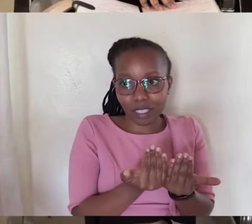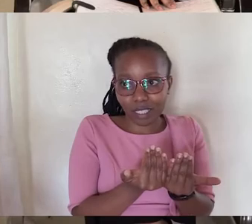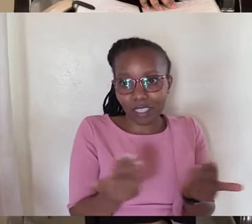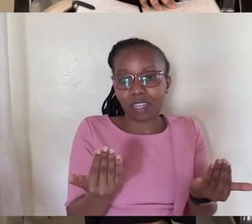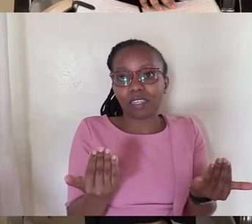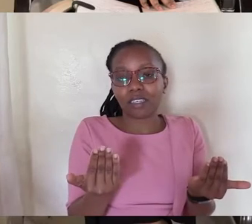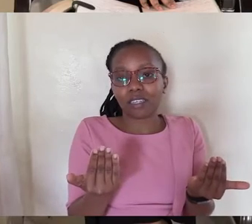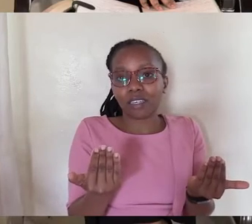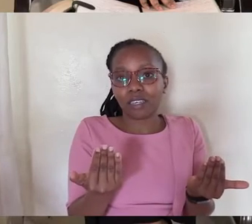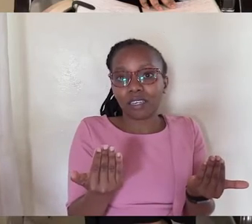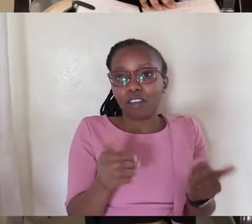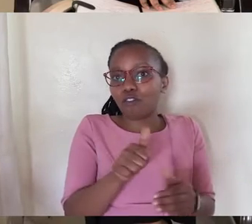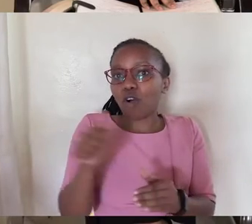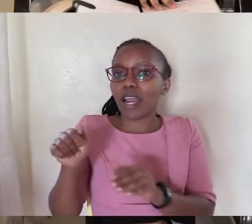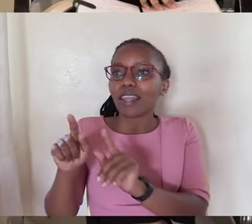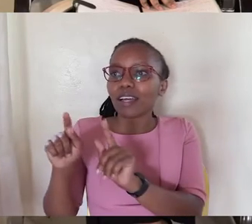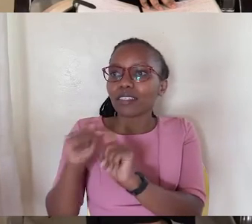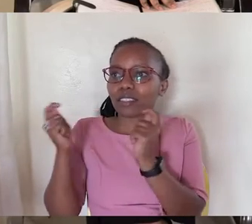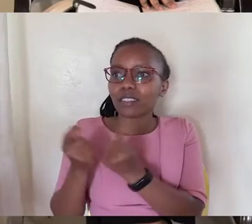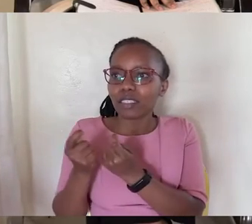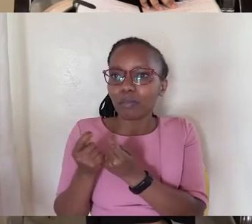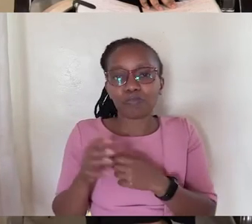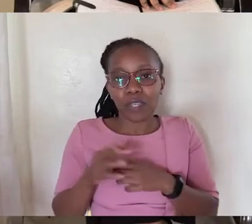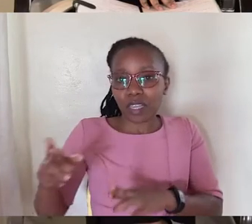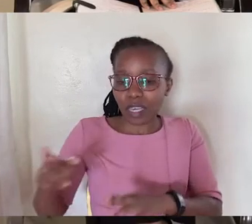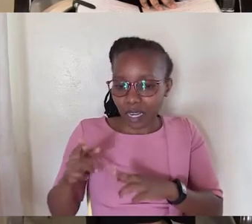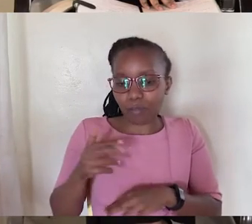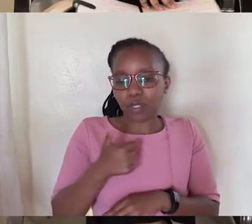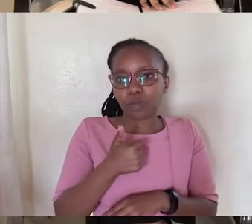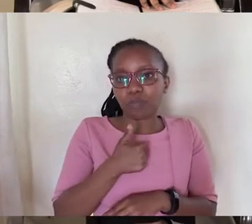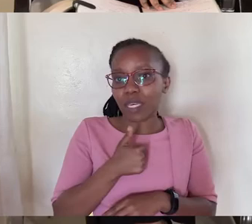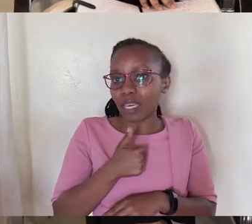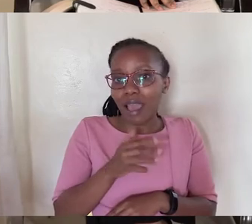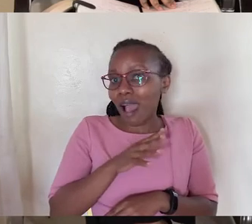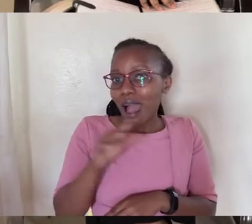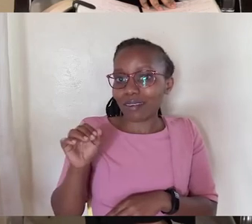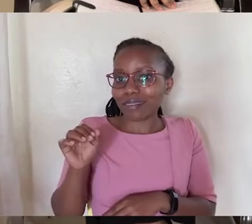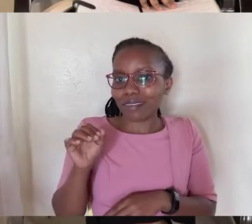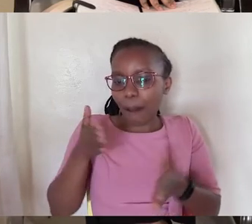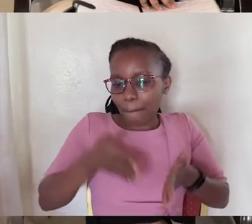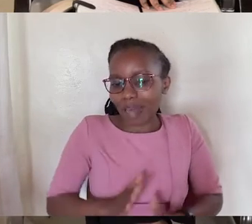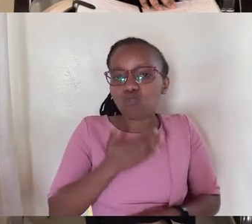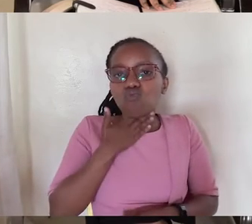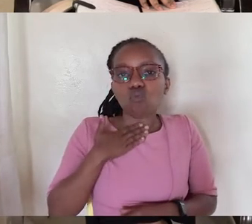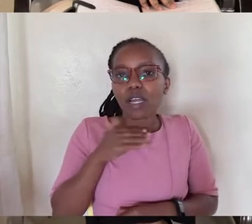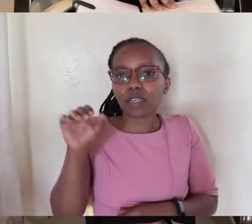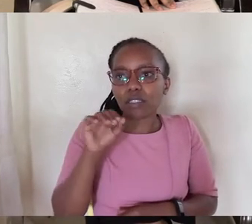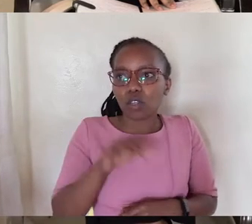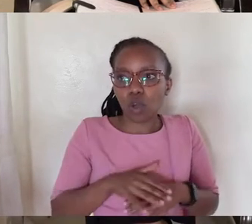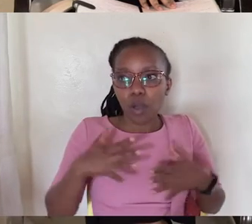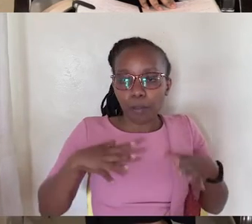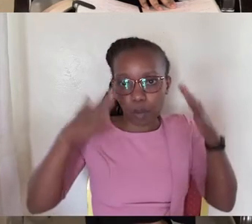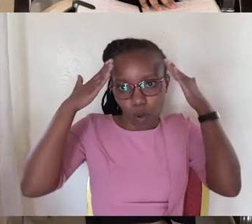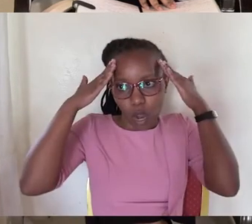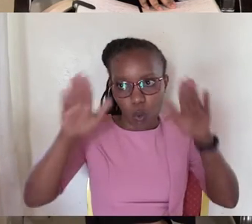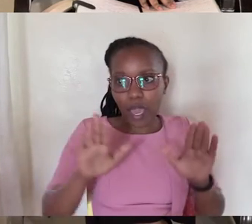Jambazi tribe. It was, they had violated me, and I did not want to have anything like that. So there's something that people are not aware of, they